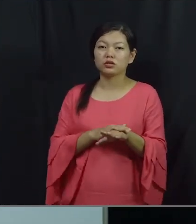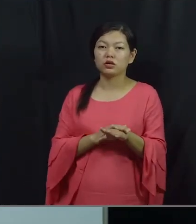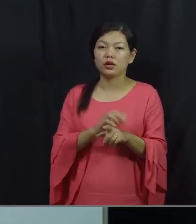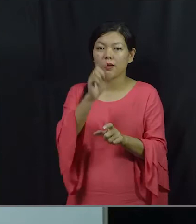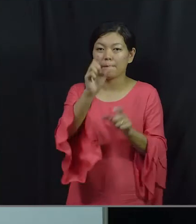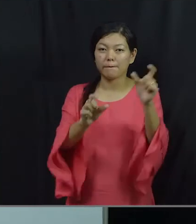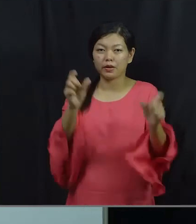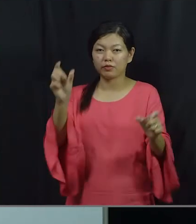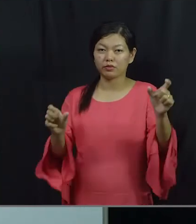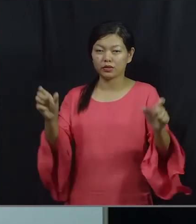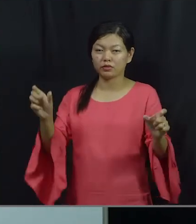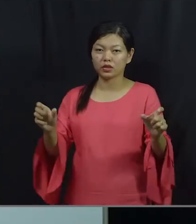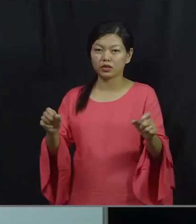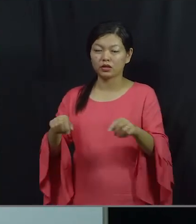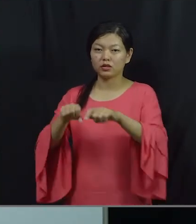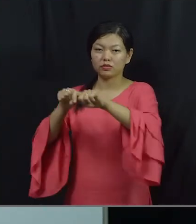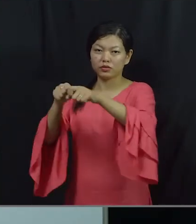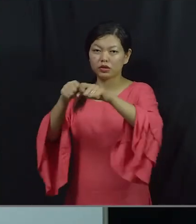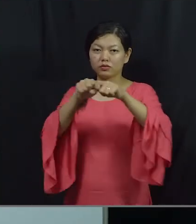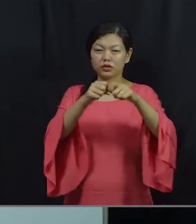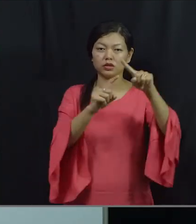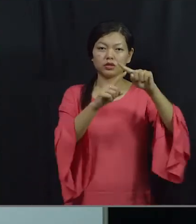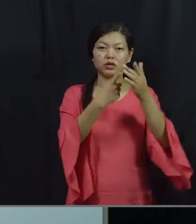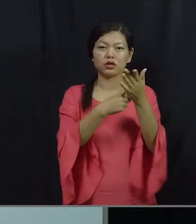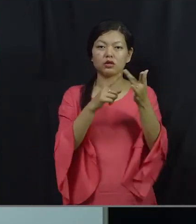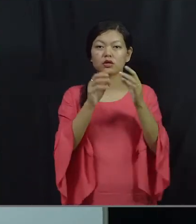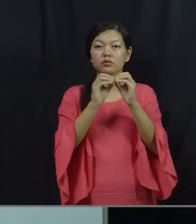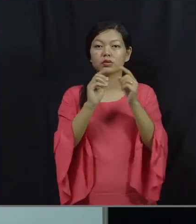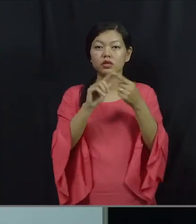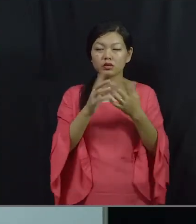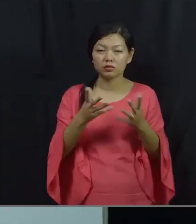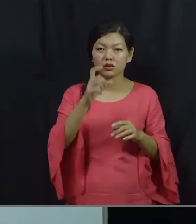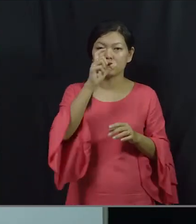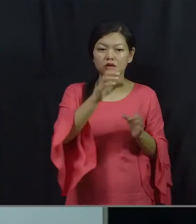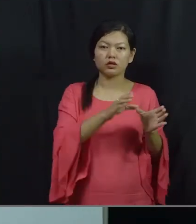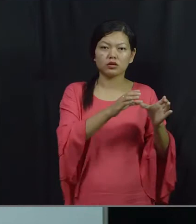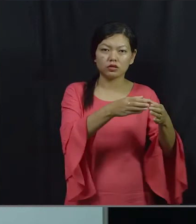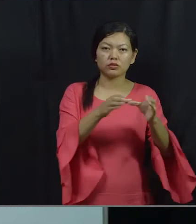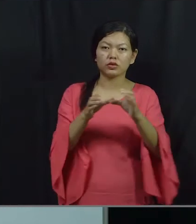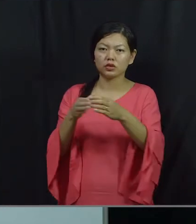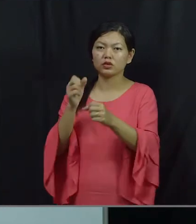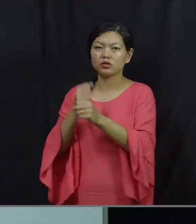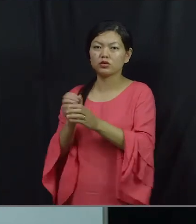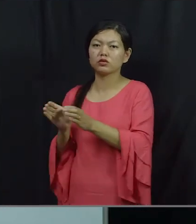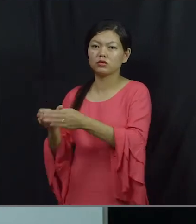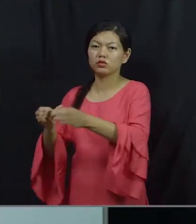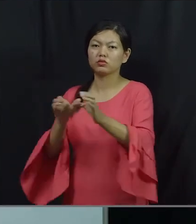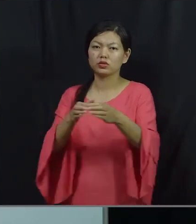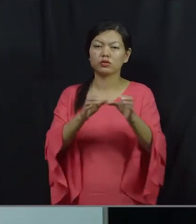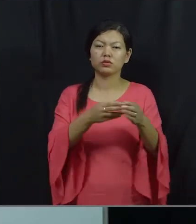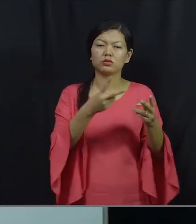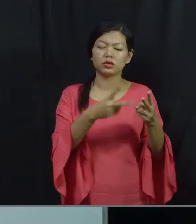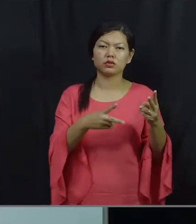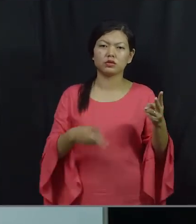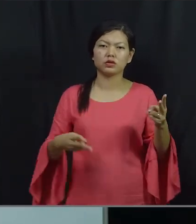into tribes, isn't it? Now people are working as one community, and then they divide the work among man and